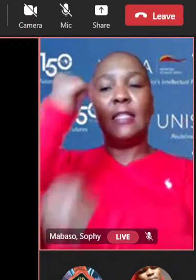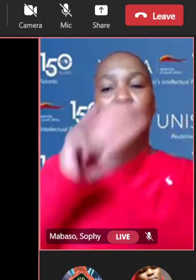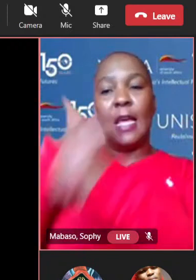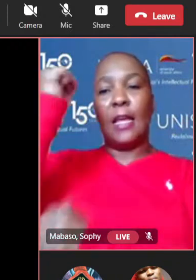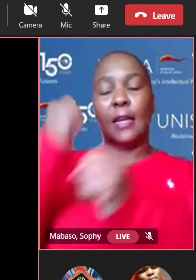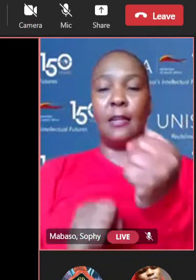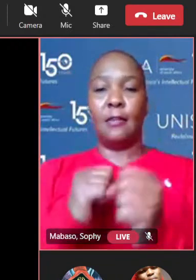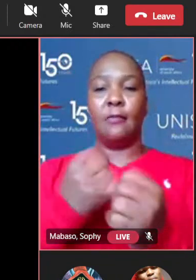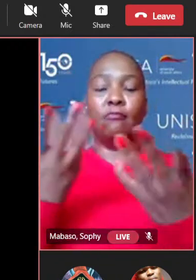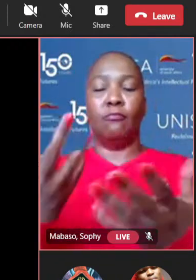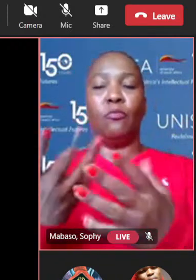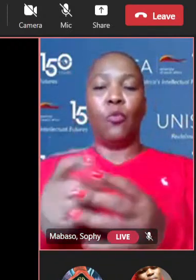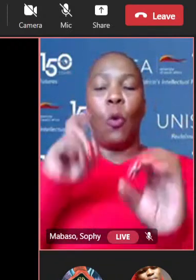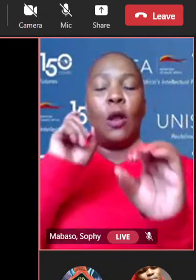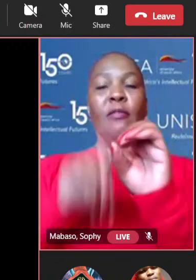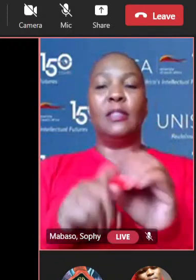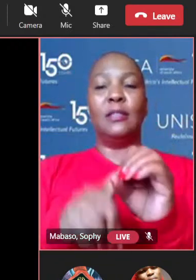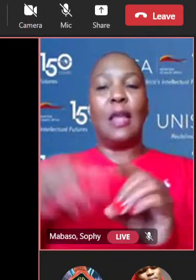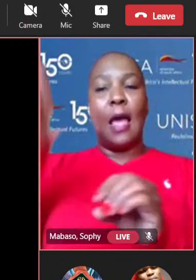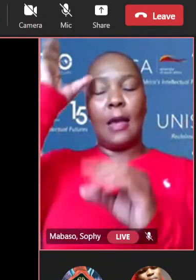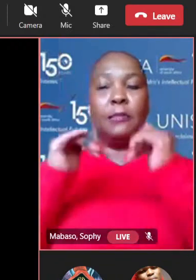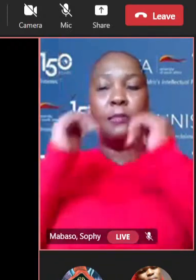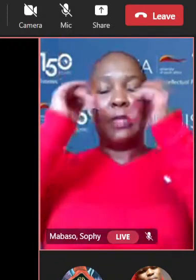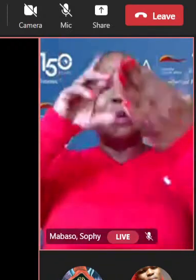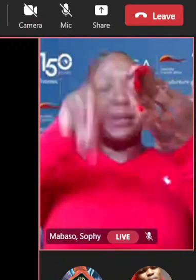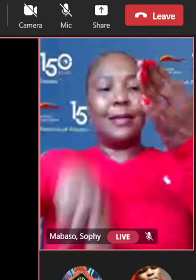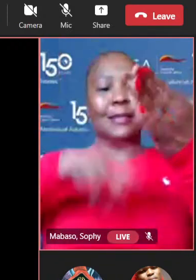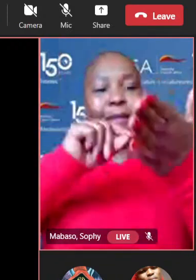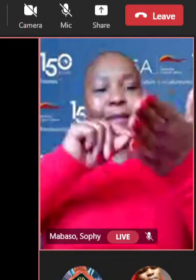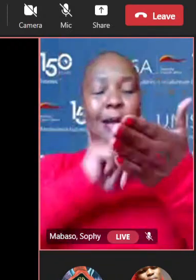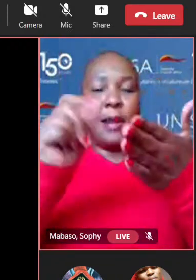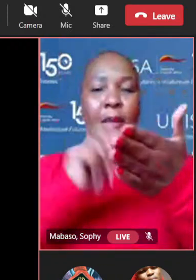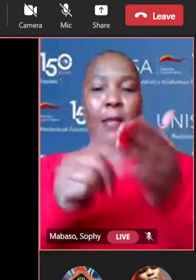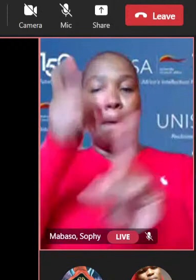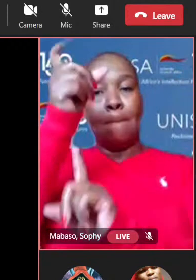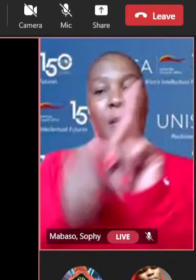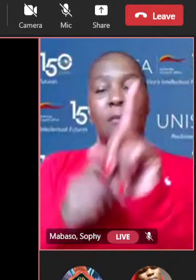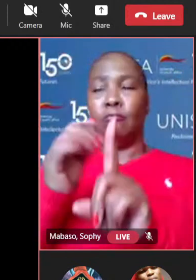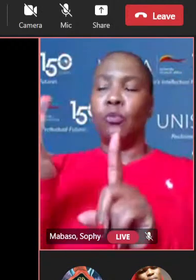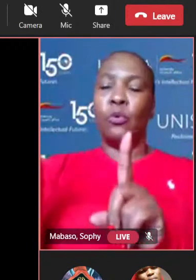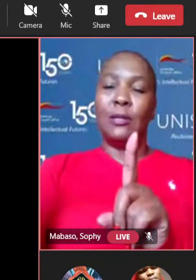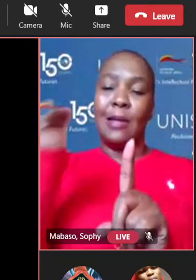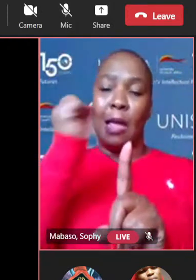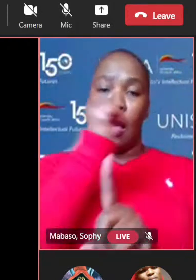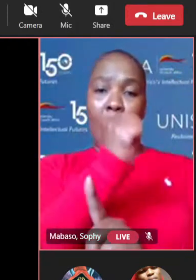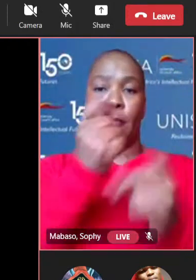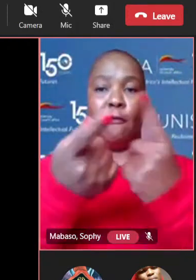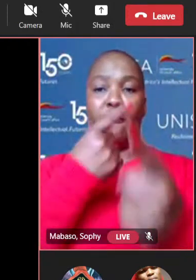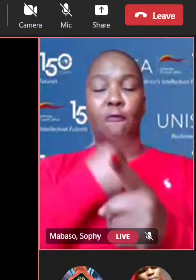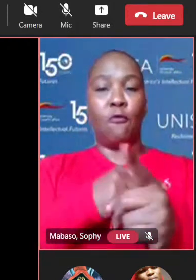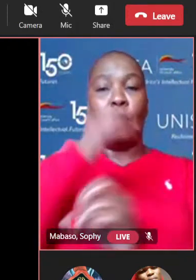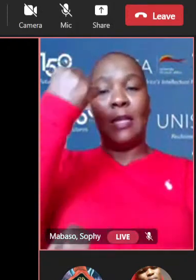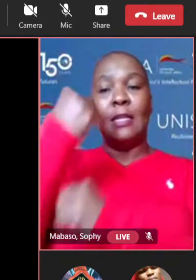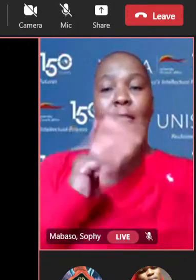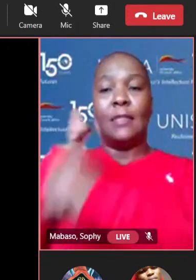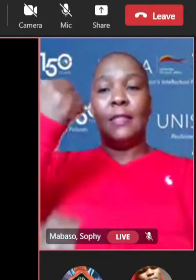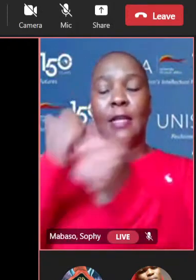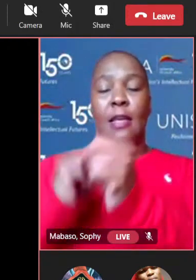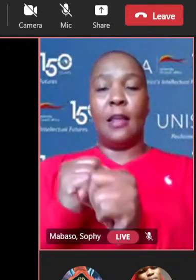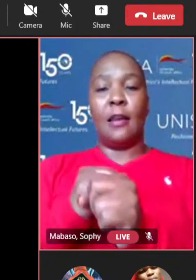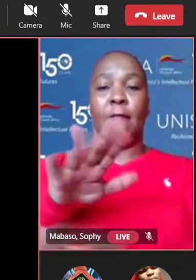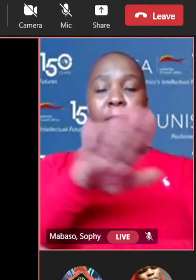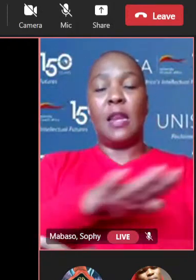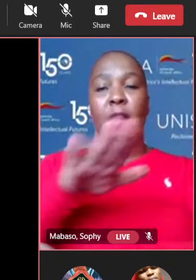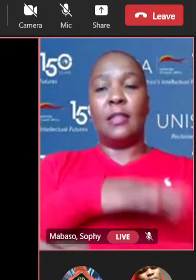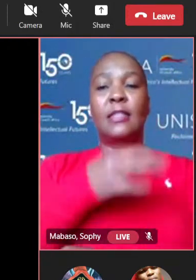our academic reading and writing person will be coming from the engineering field. That's what we are saying when we